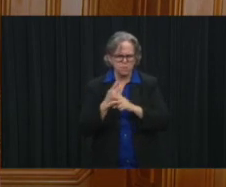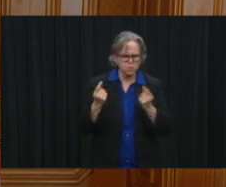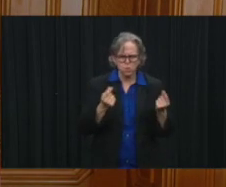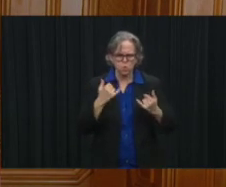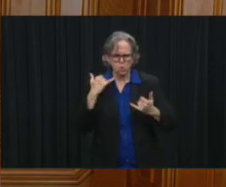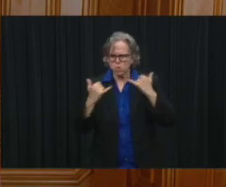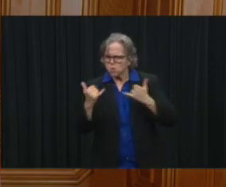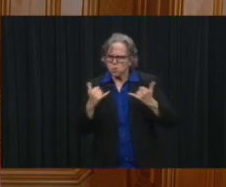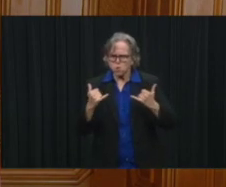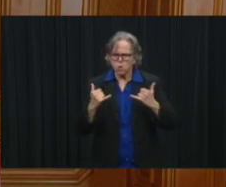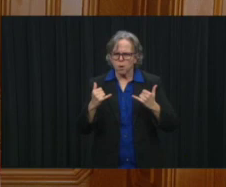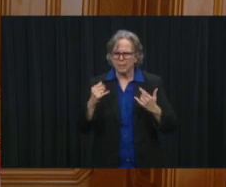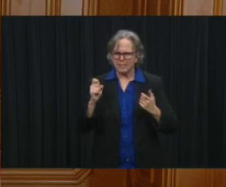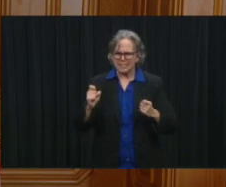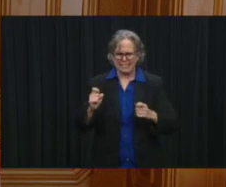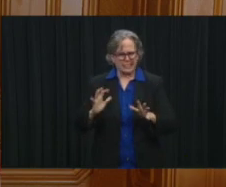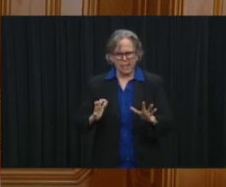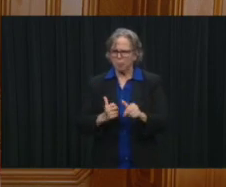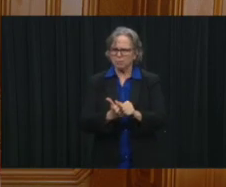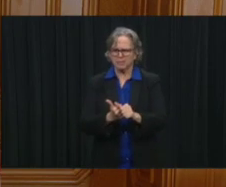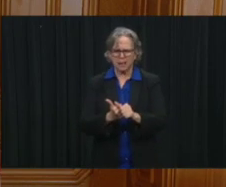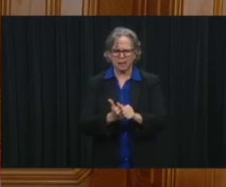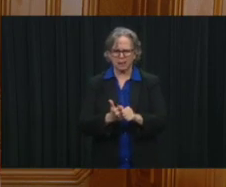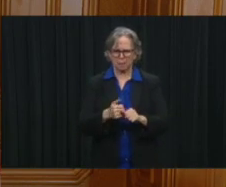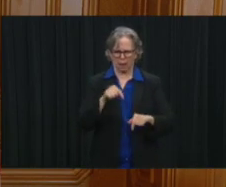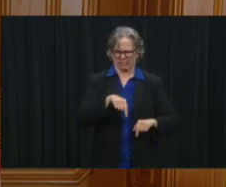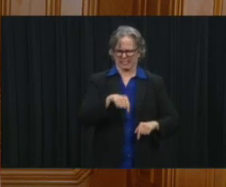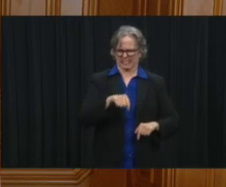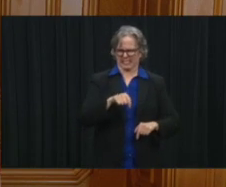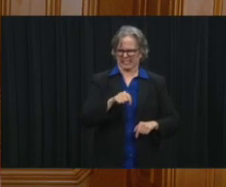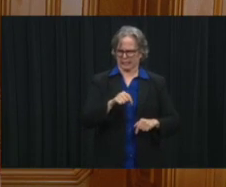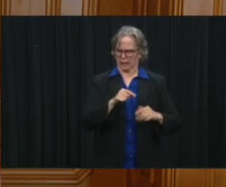up to date in regard to this.